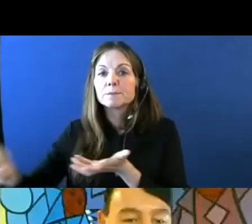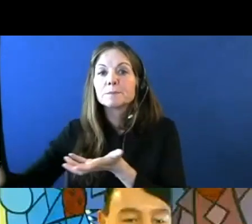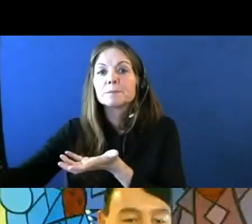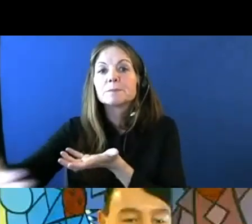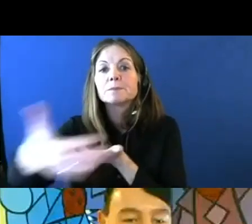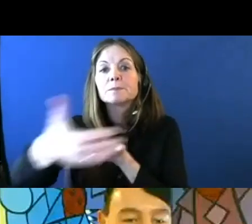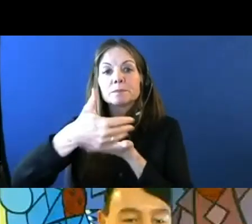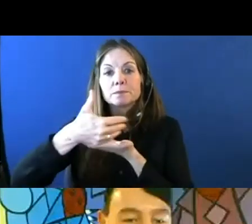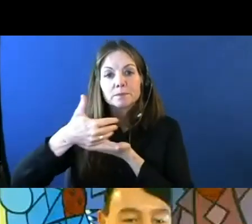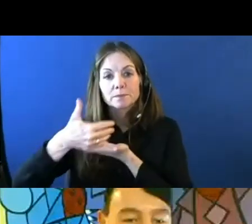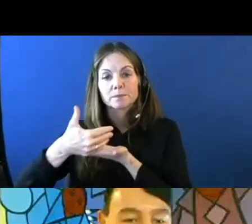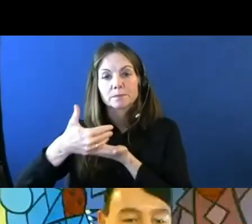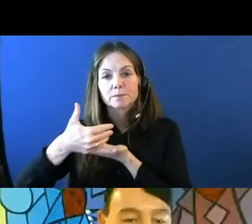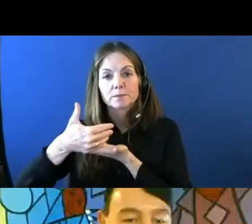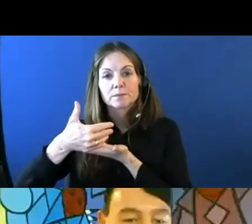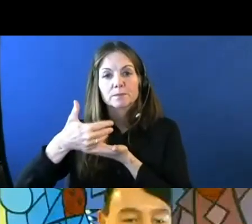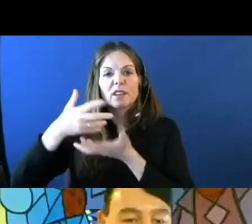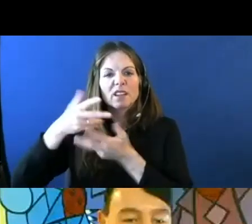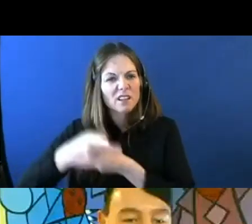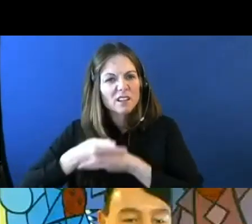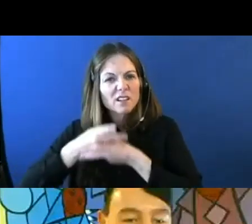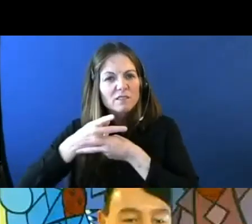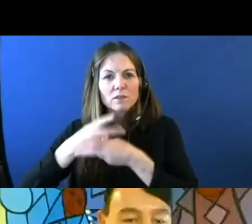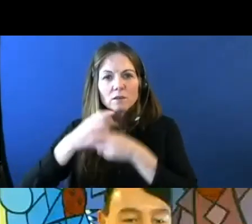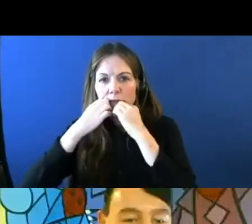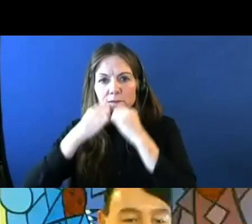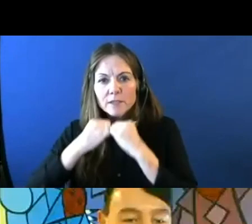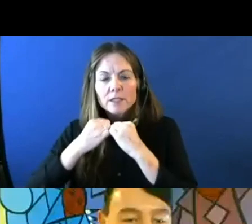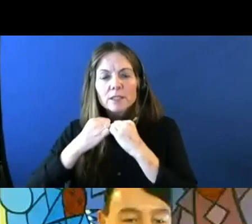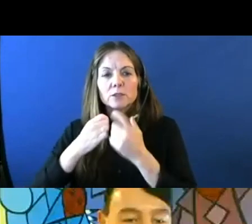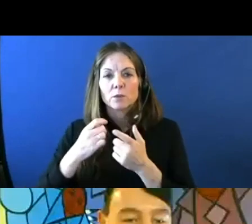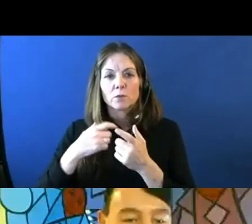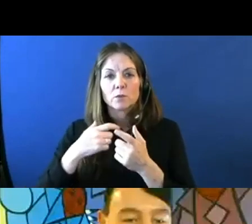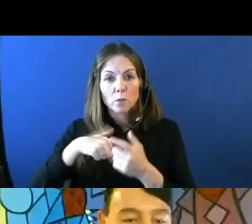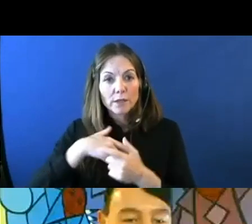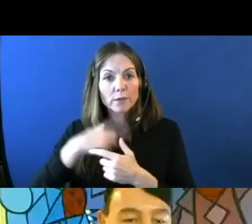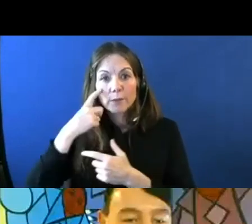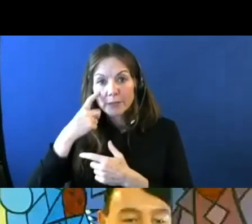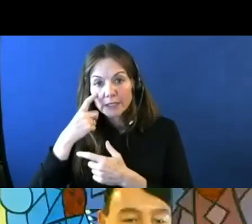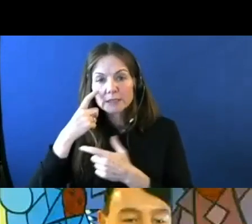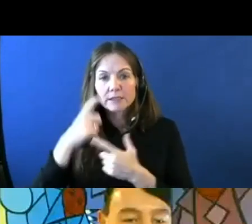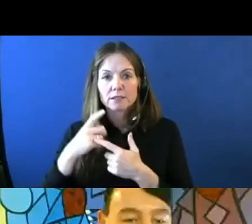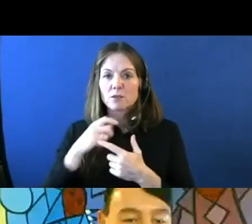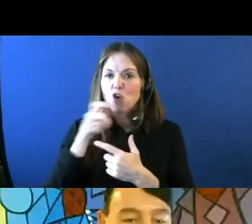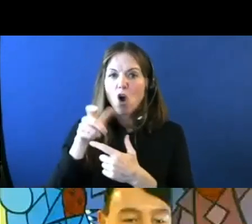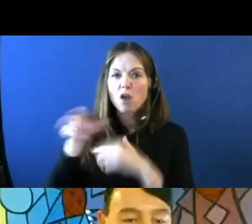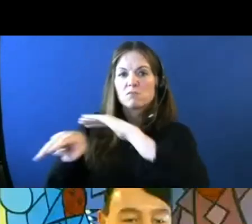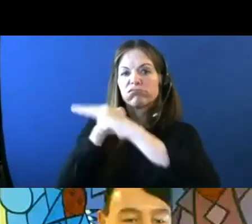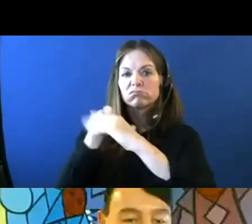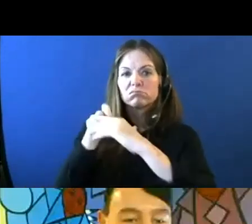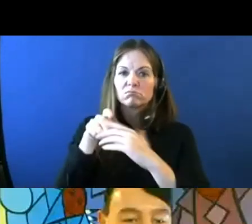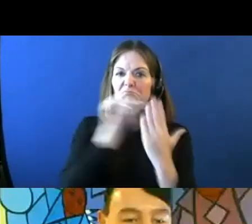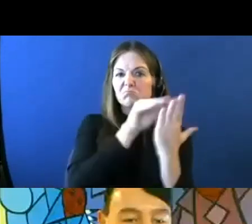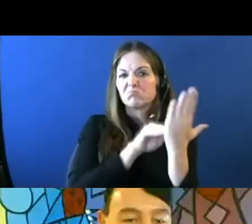witness to what people are sharing with us. And it's actually our duty as researchers to take that knowledge that